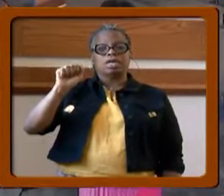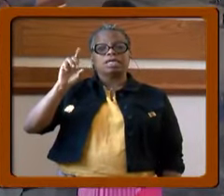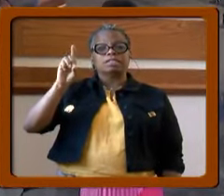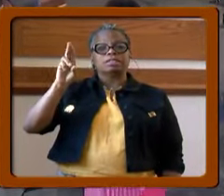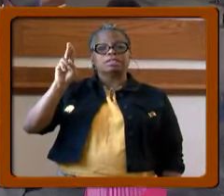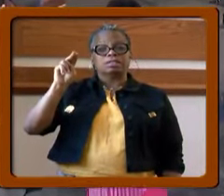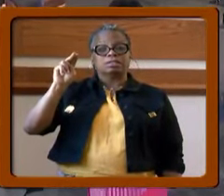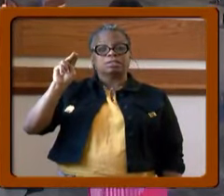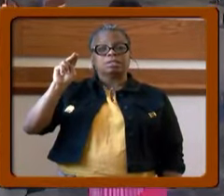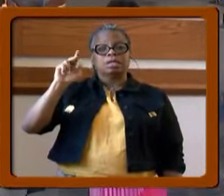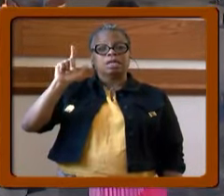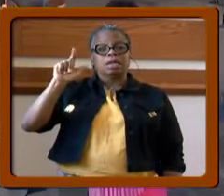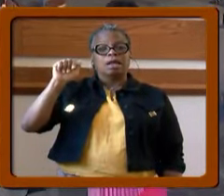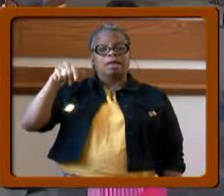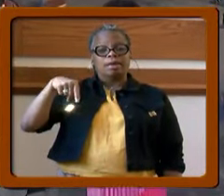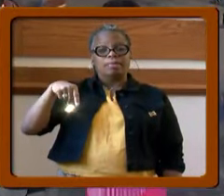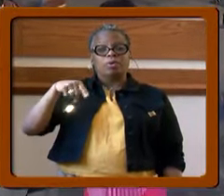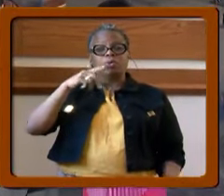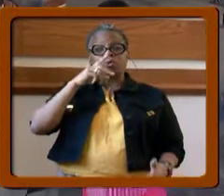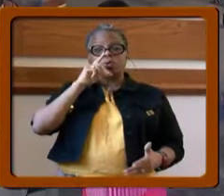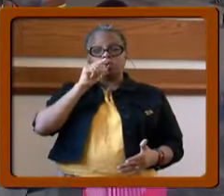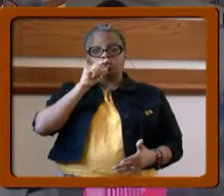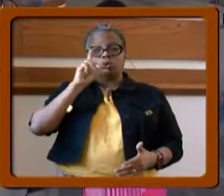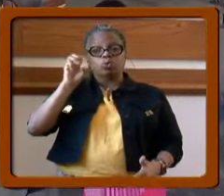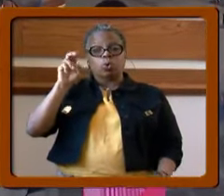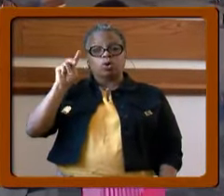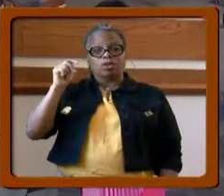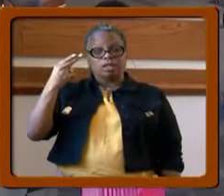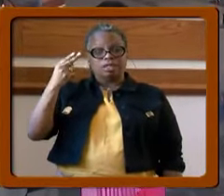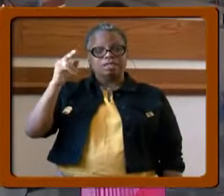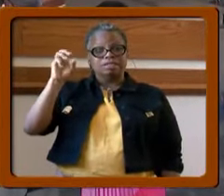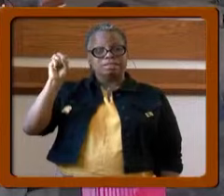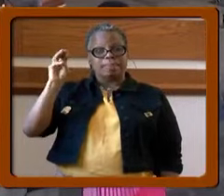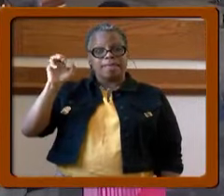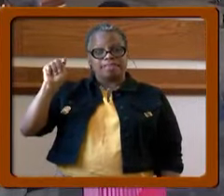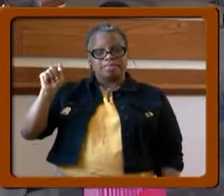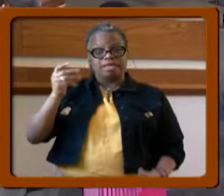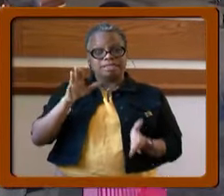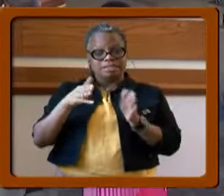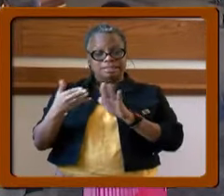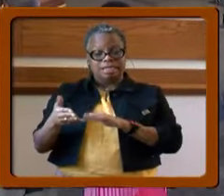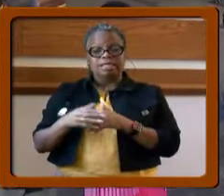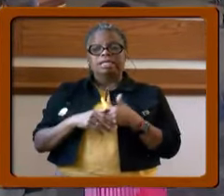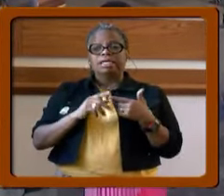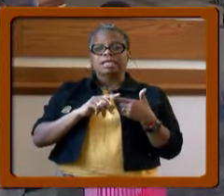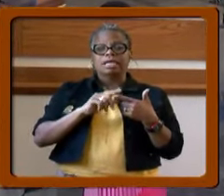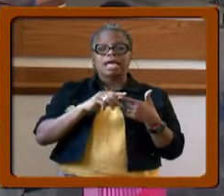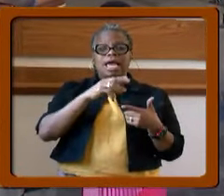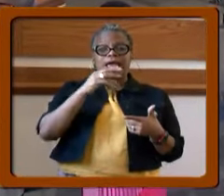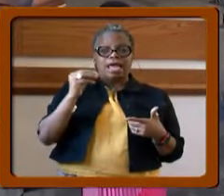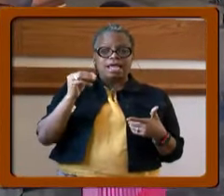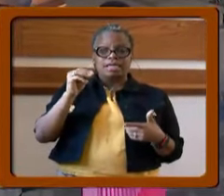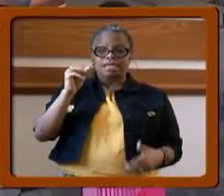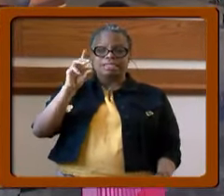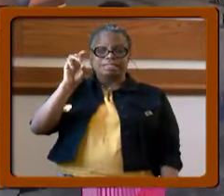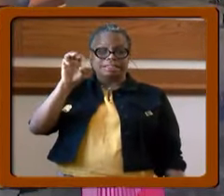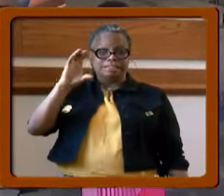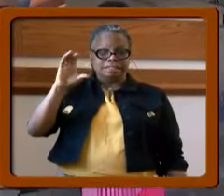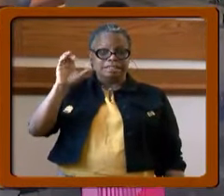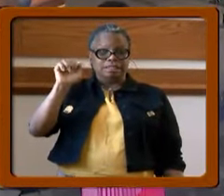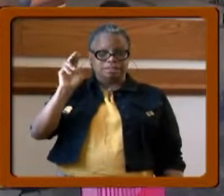Smith. We pray for Deaconess Michelle Barnes and the loss of her aunt, Annie Rose Mercer.